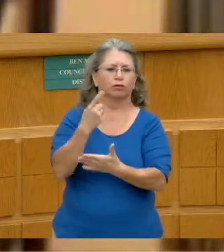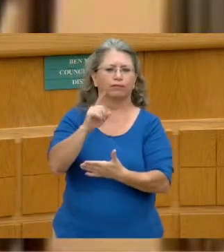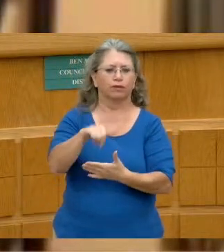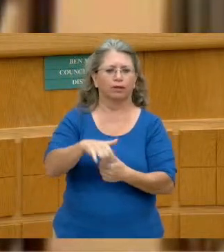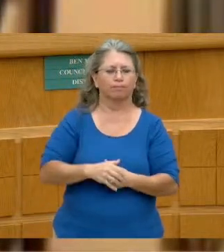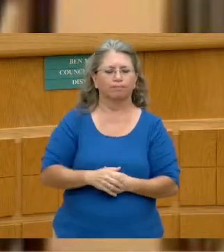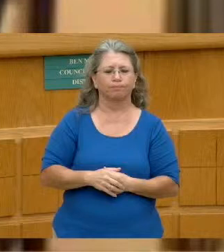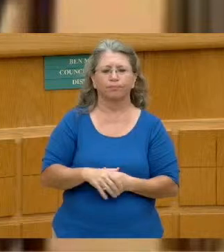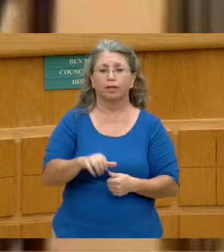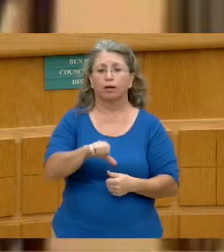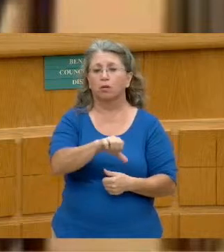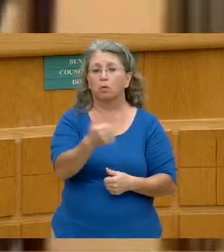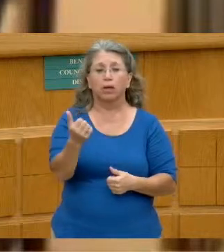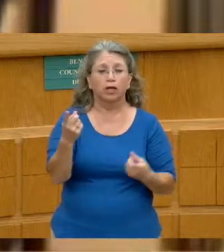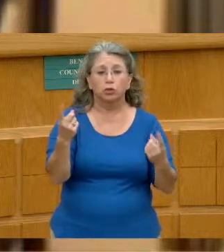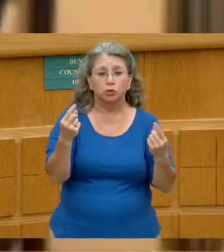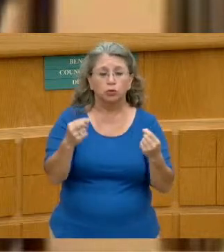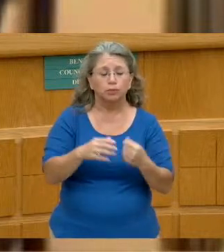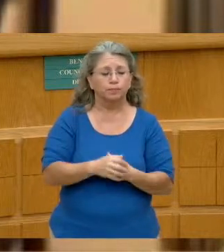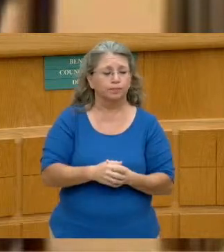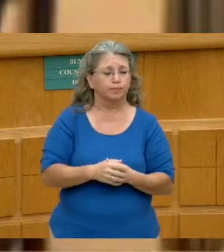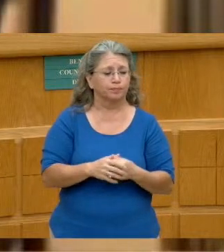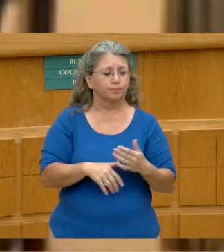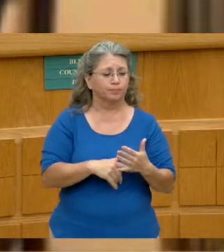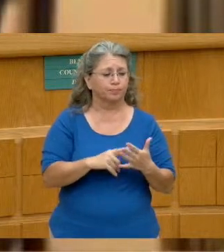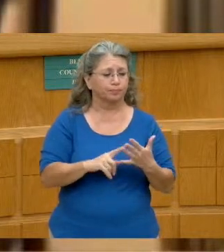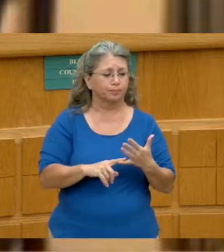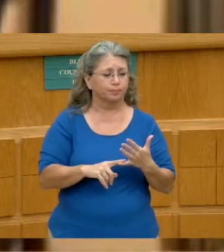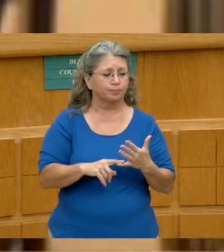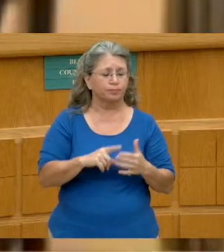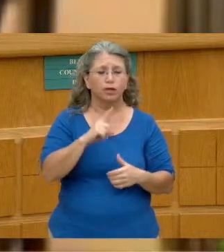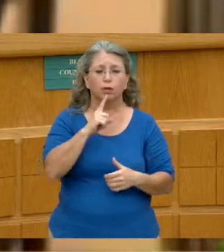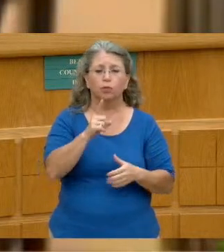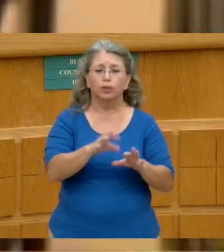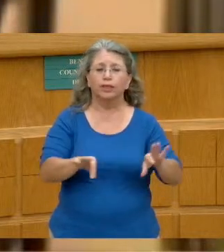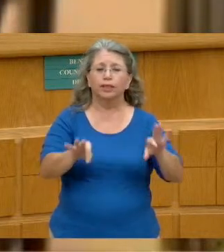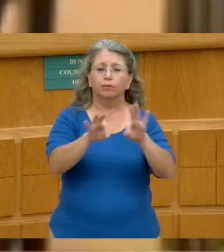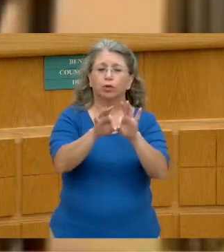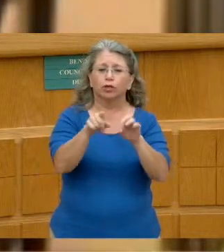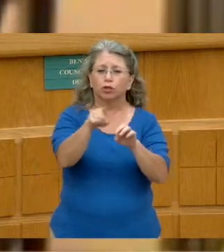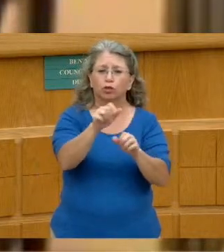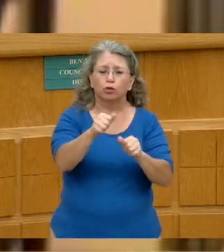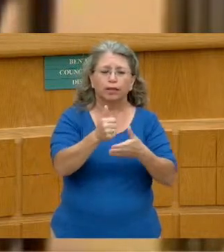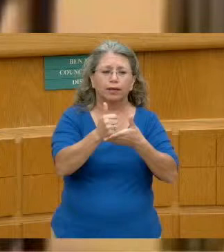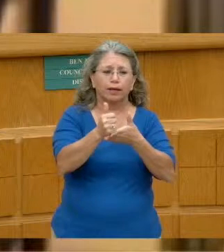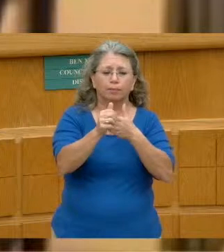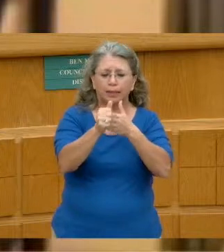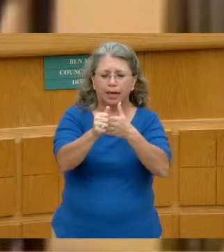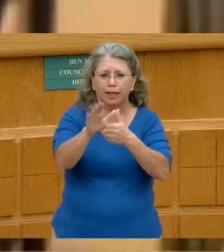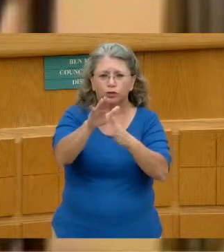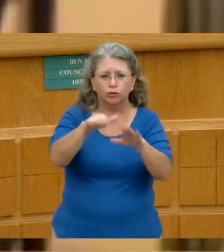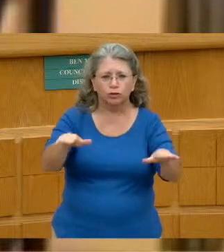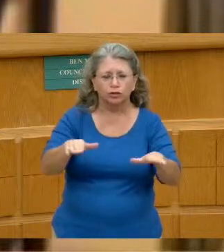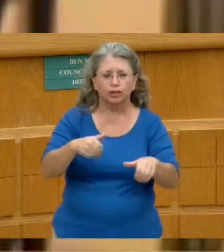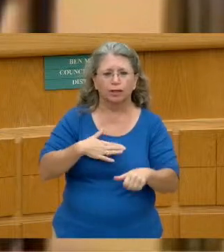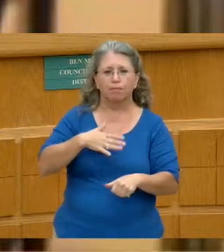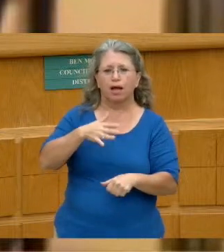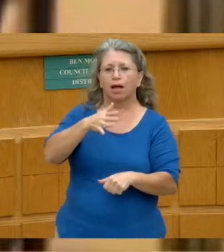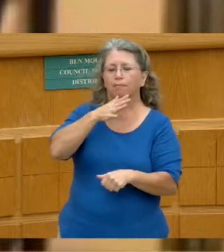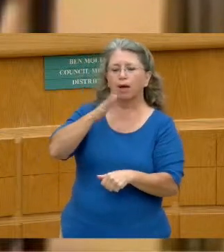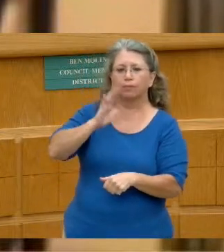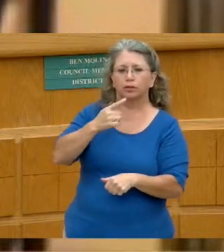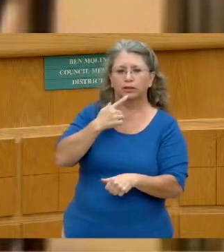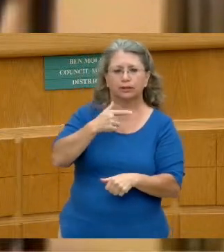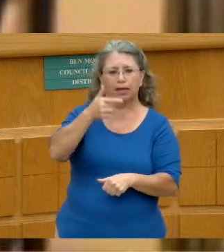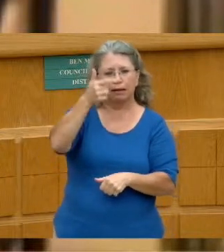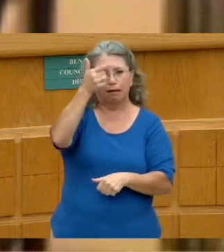you do? One thing that's really important is you can help guide your children. My mom used to say, God didn't make